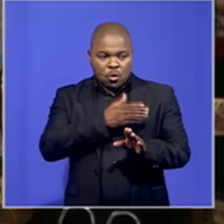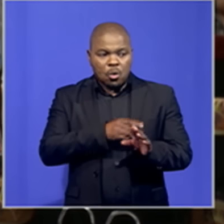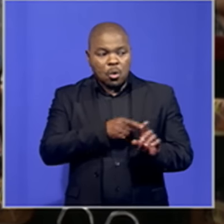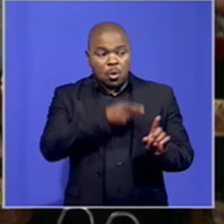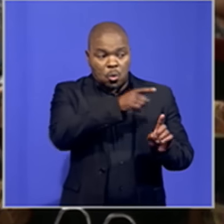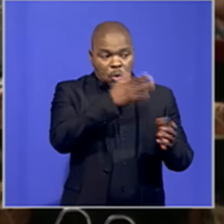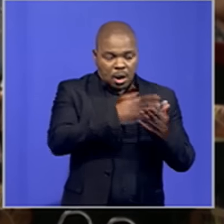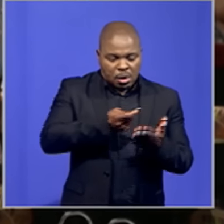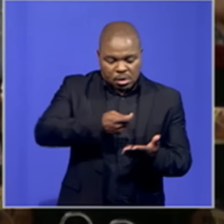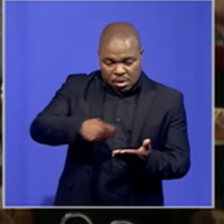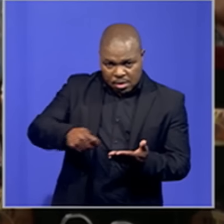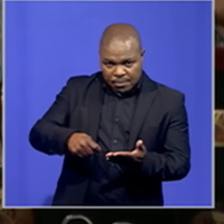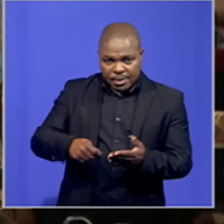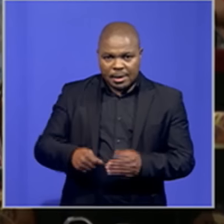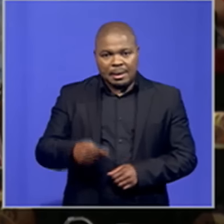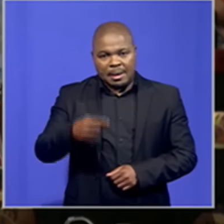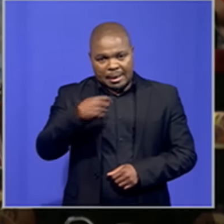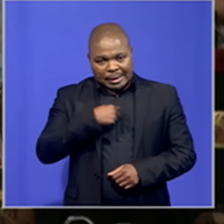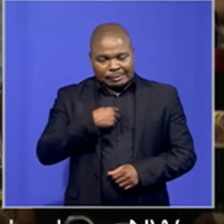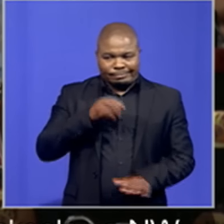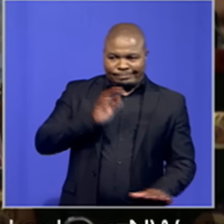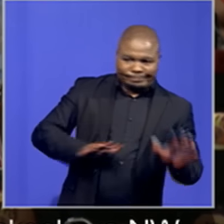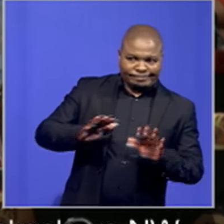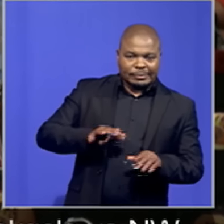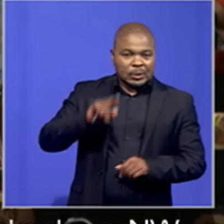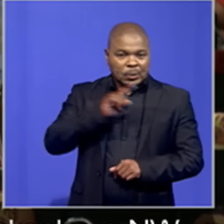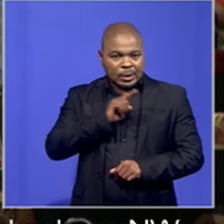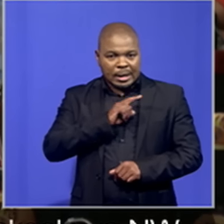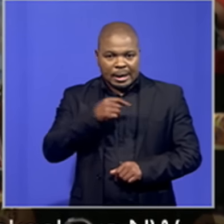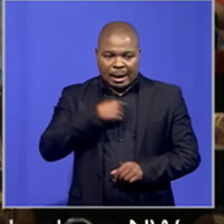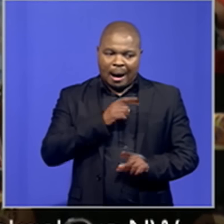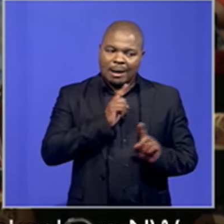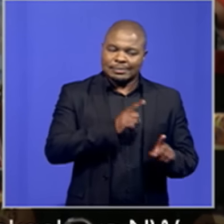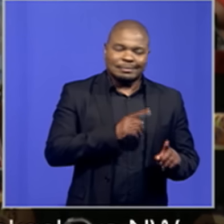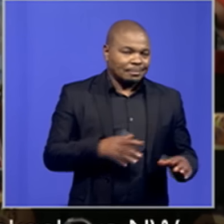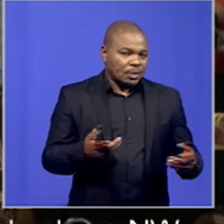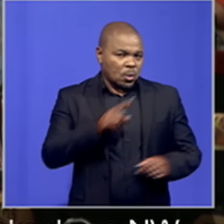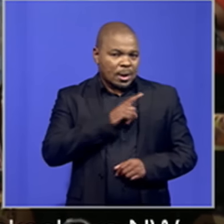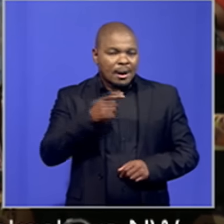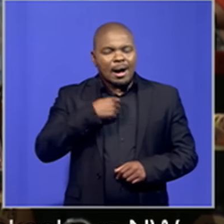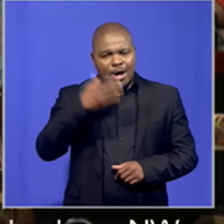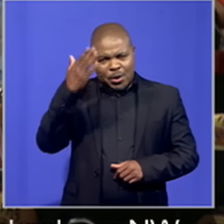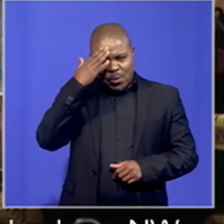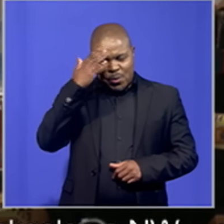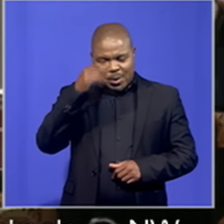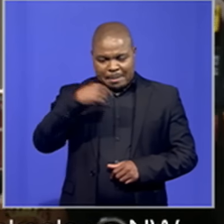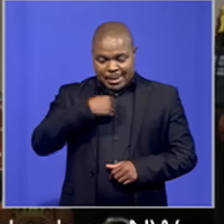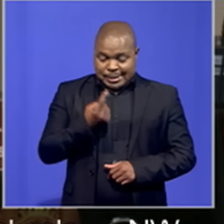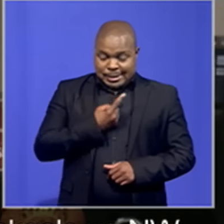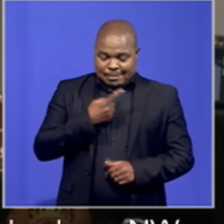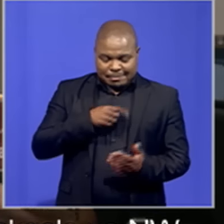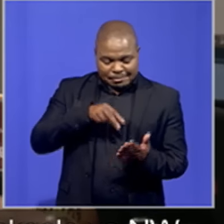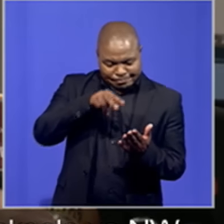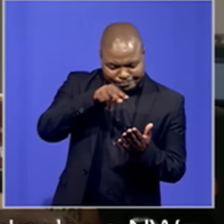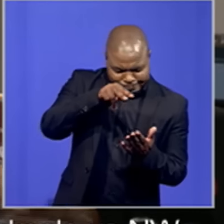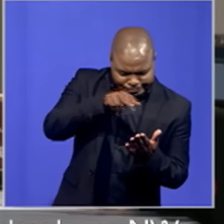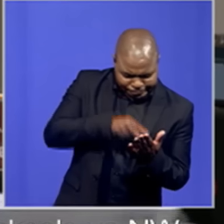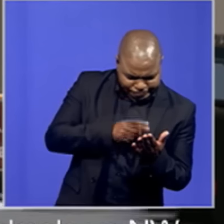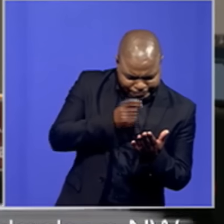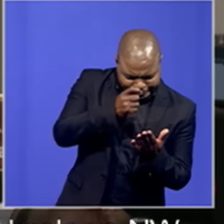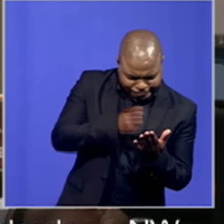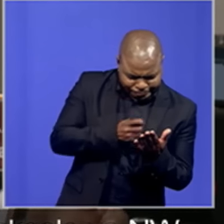pen his signature. So I was found wanting in terms of providing the answer because I knew for a fact that I myself didn't scrutinize,